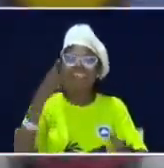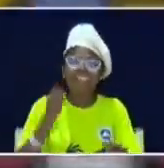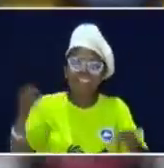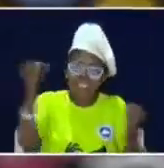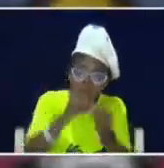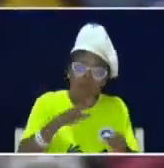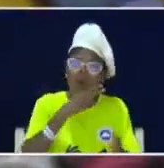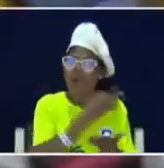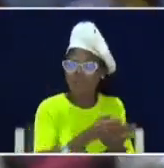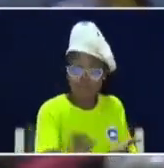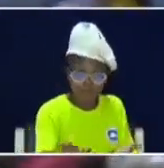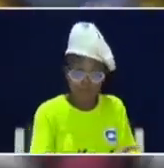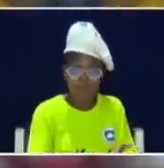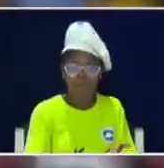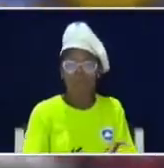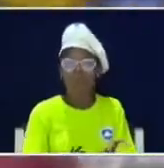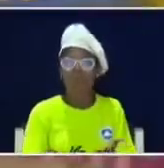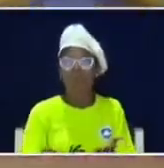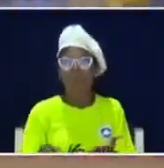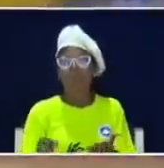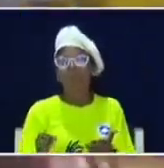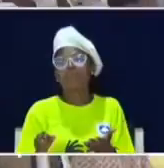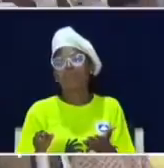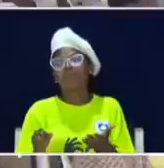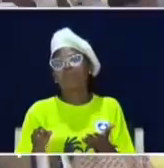that you may fly on my wings."